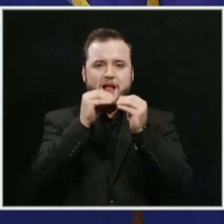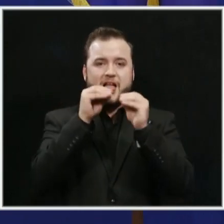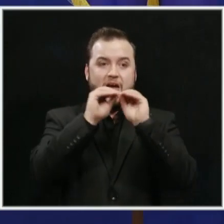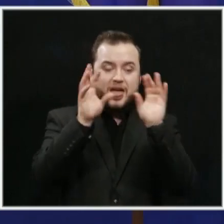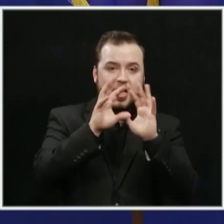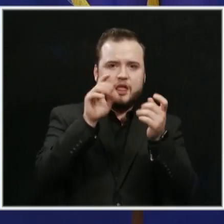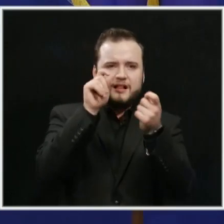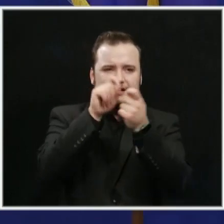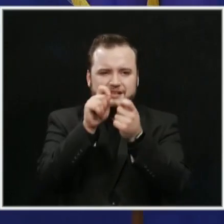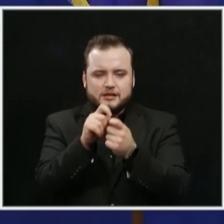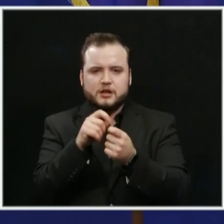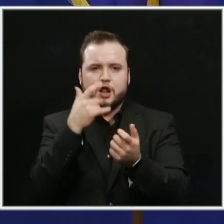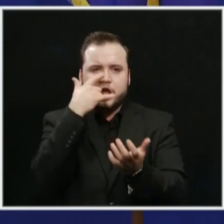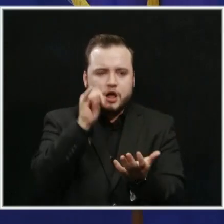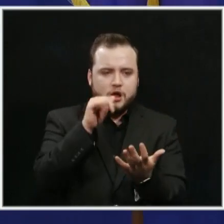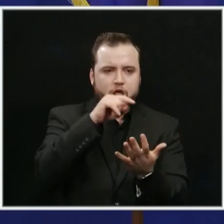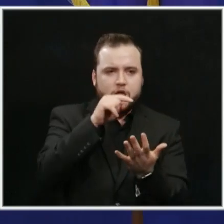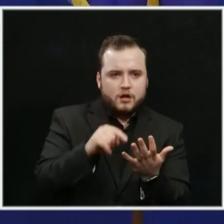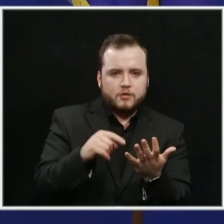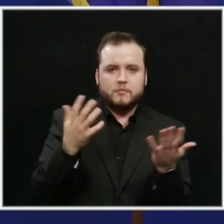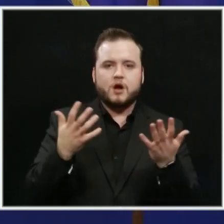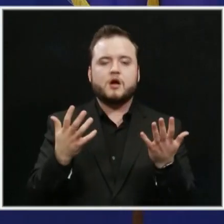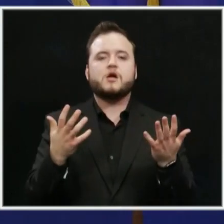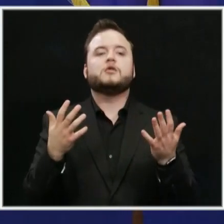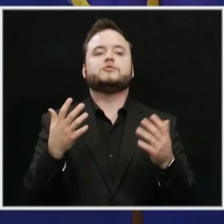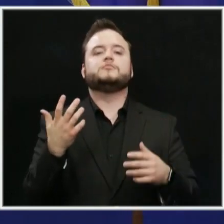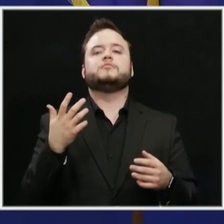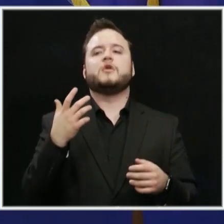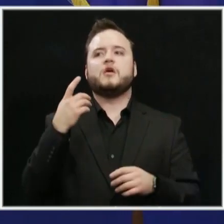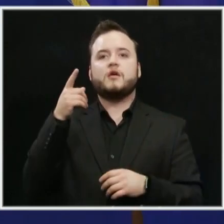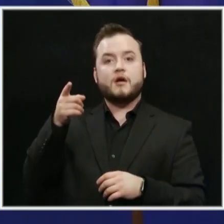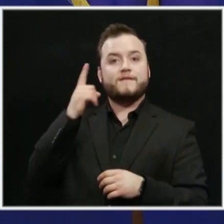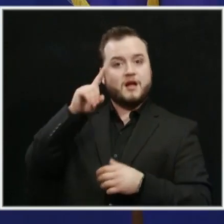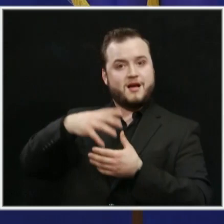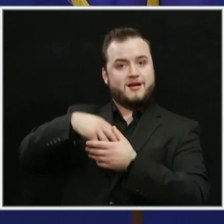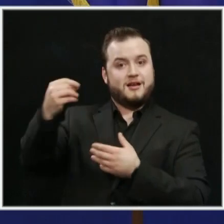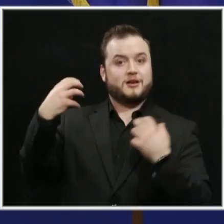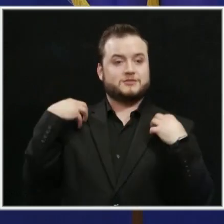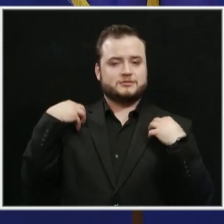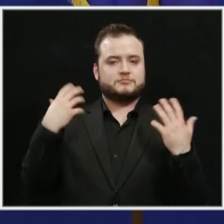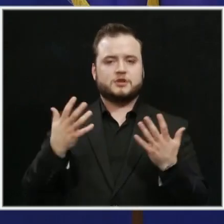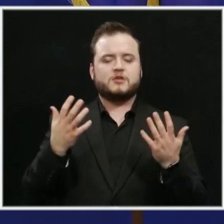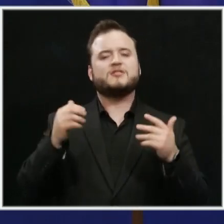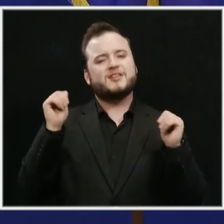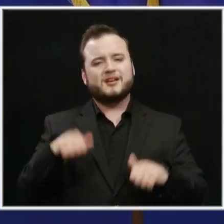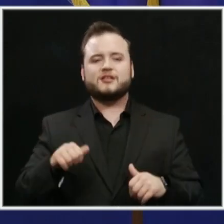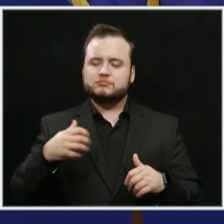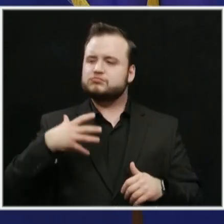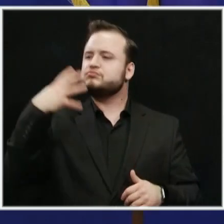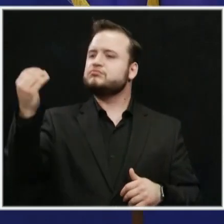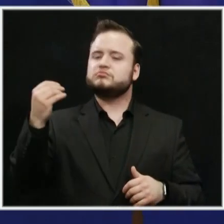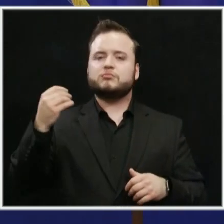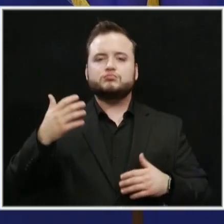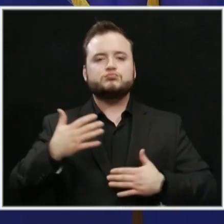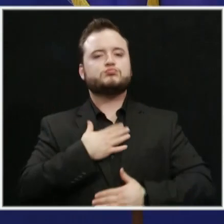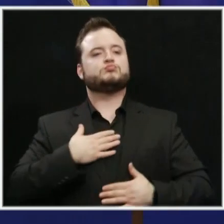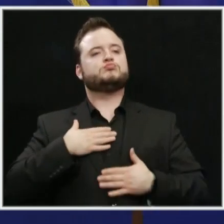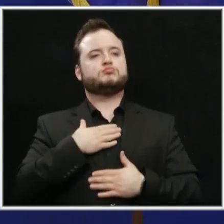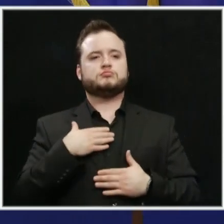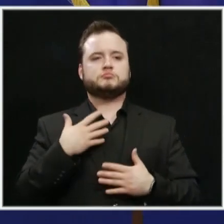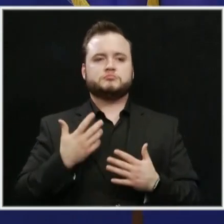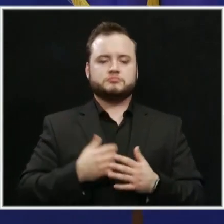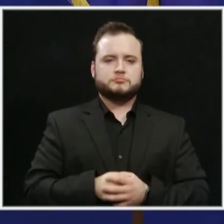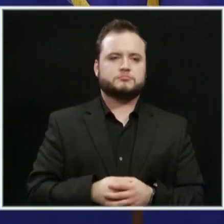because we're talking about getting society to act differently than we ever have, and to try and implement some things that the